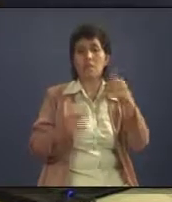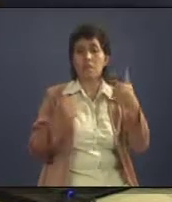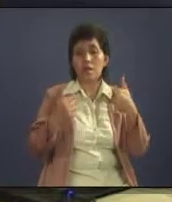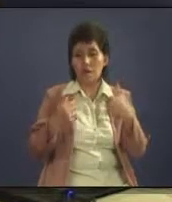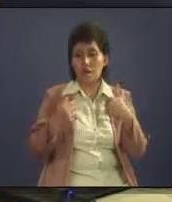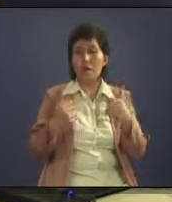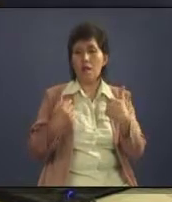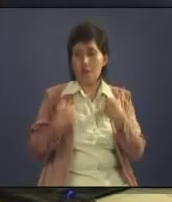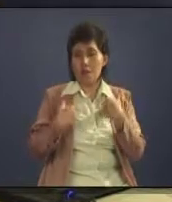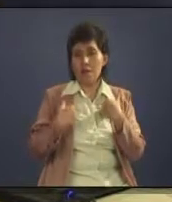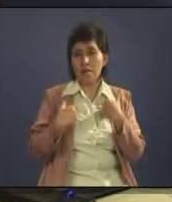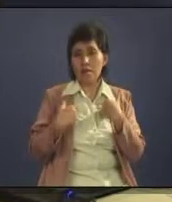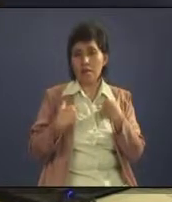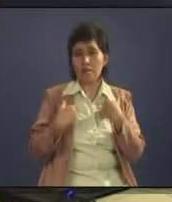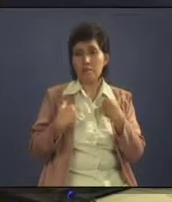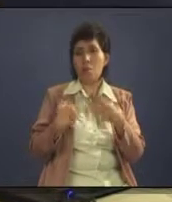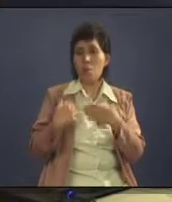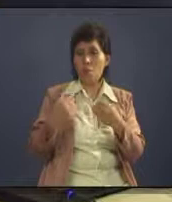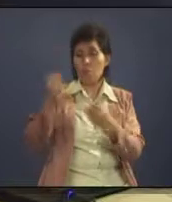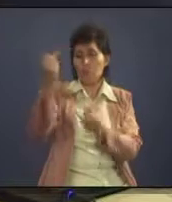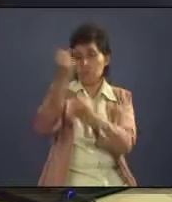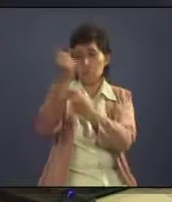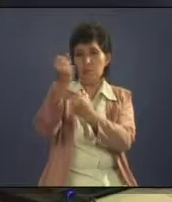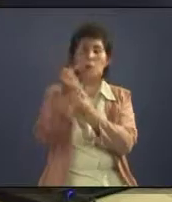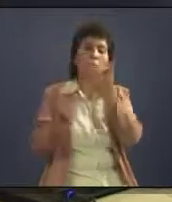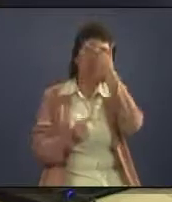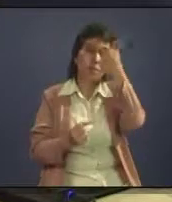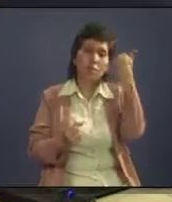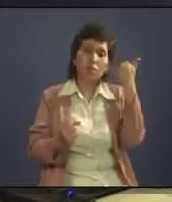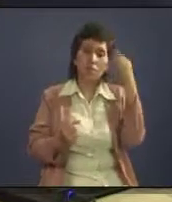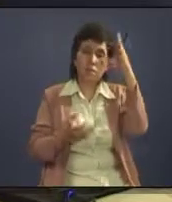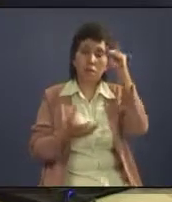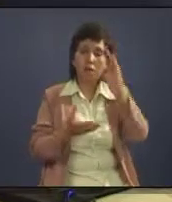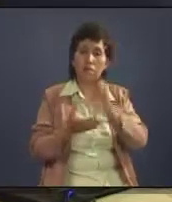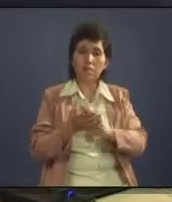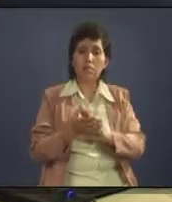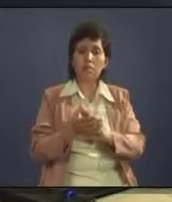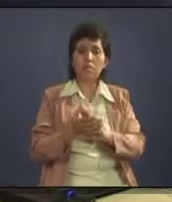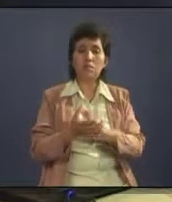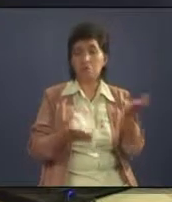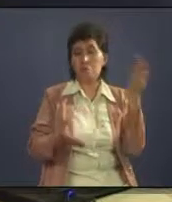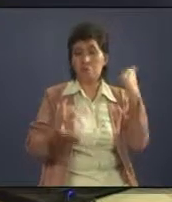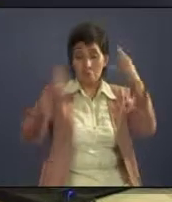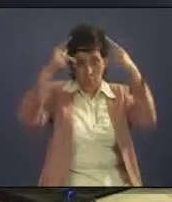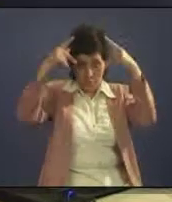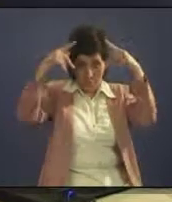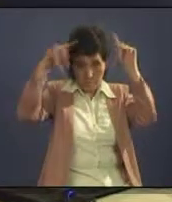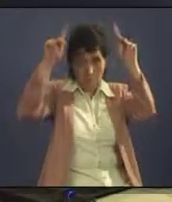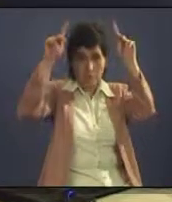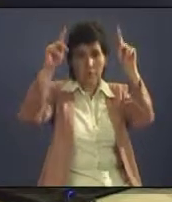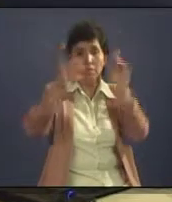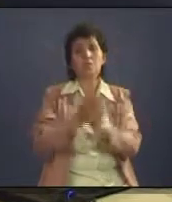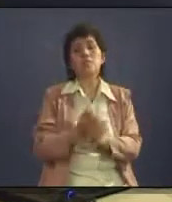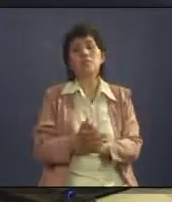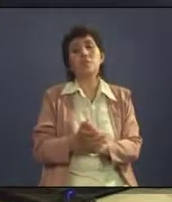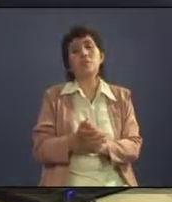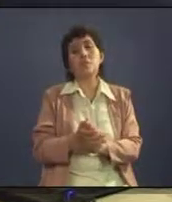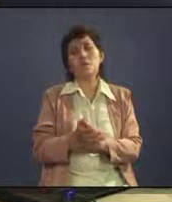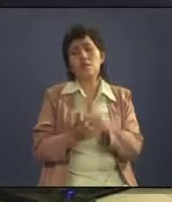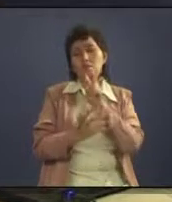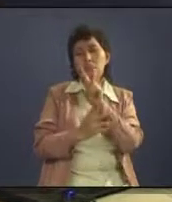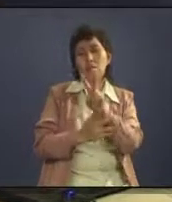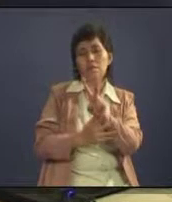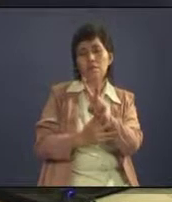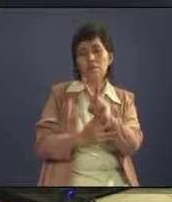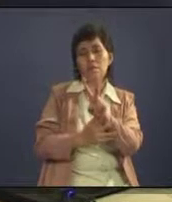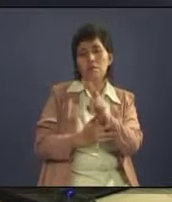have a wide support because her husband used to be a president once too. Now,